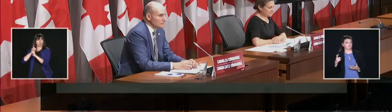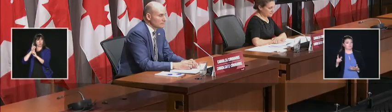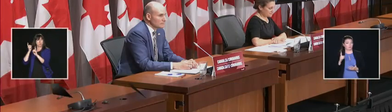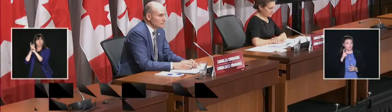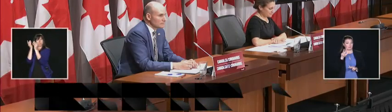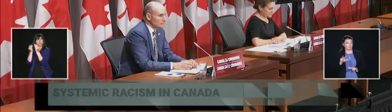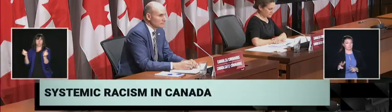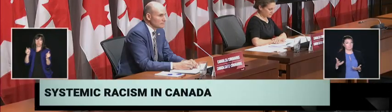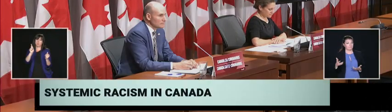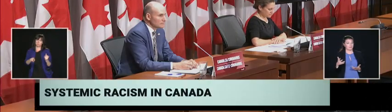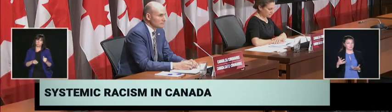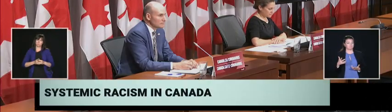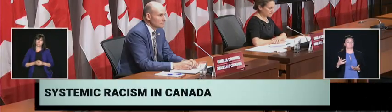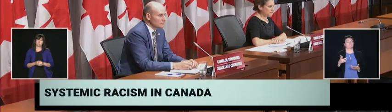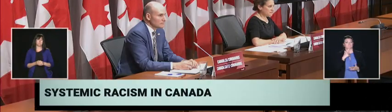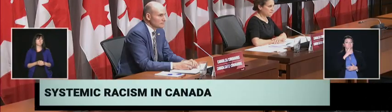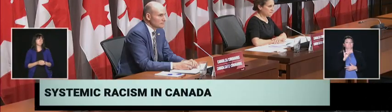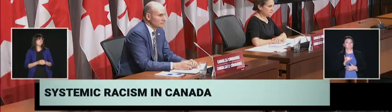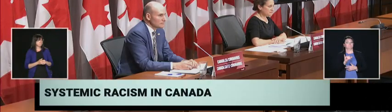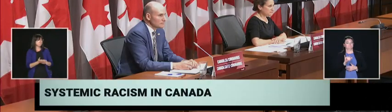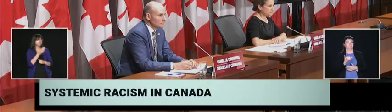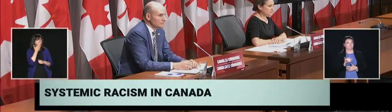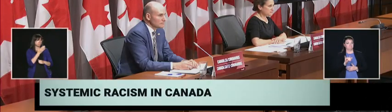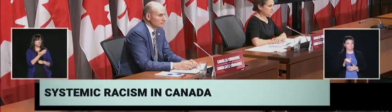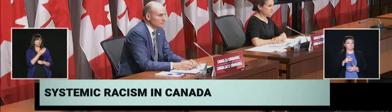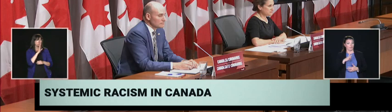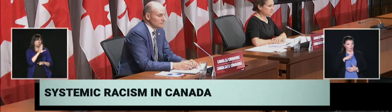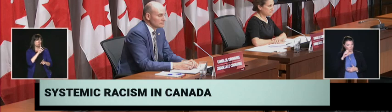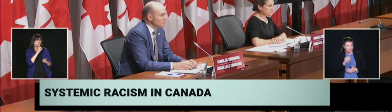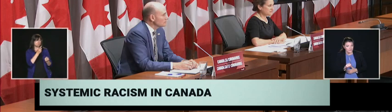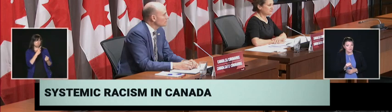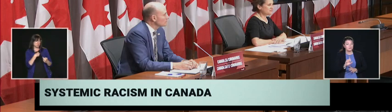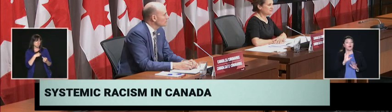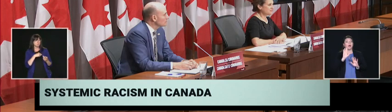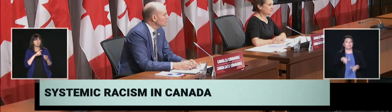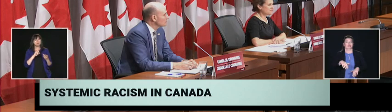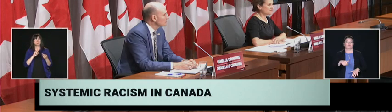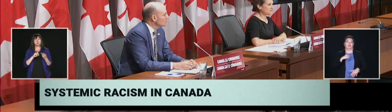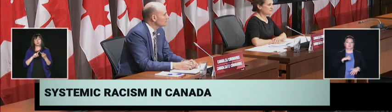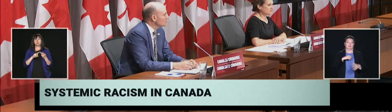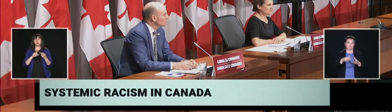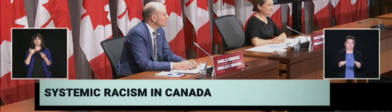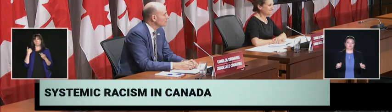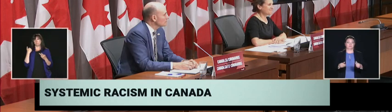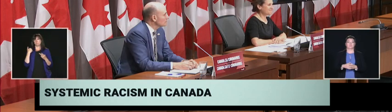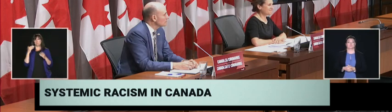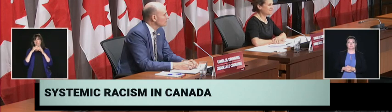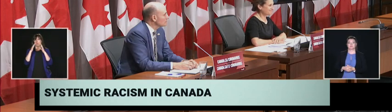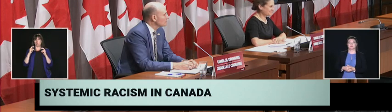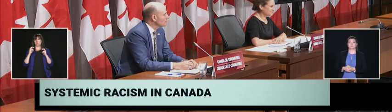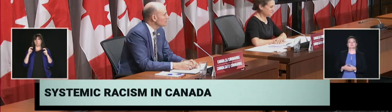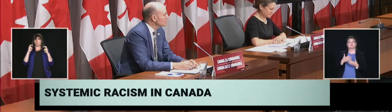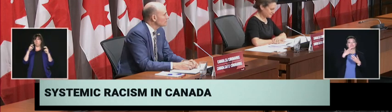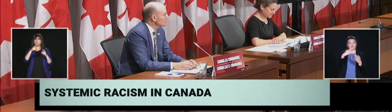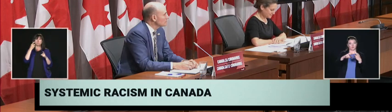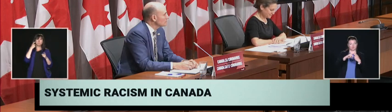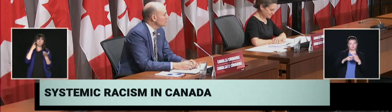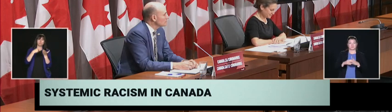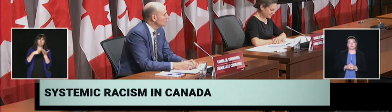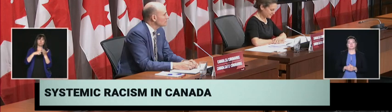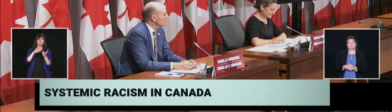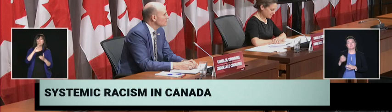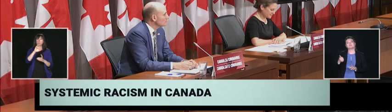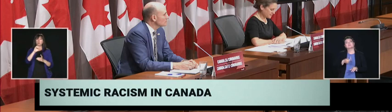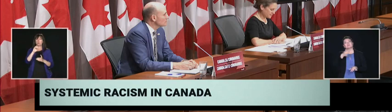Thank you. Thank you for that response. The other day in the House, you referred to the need for root and branch reform when it comes